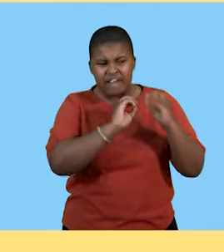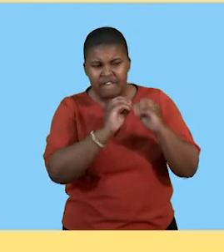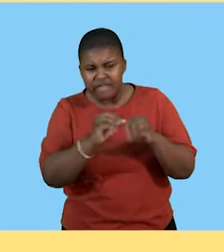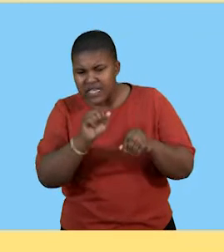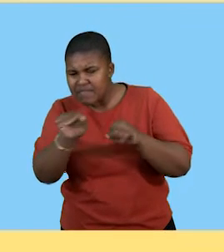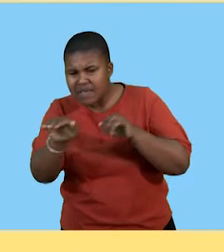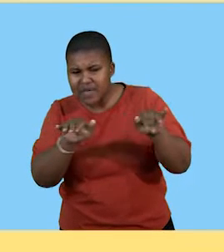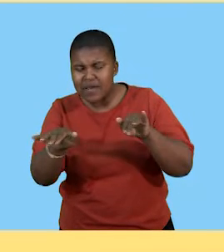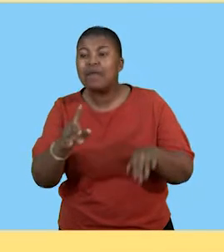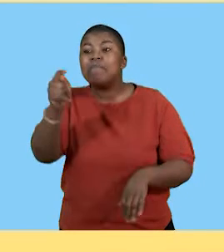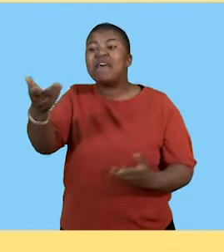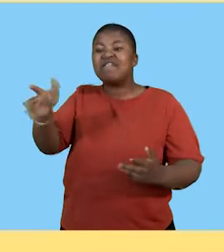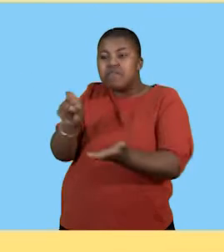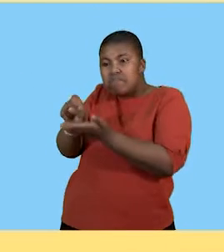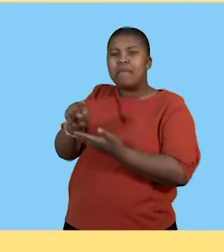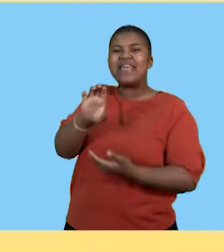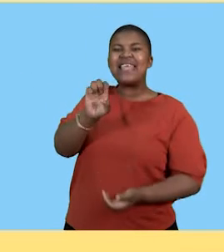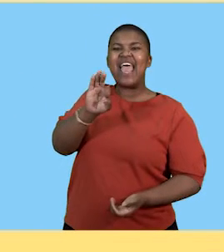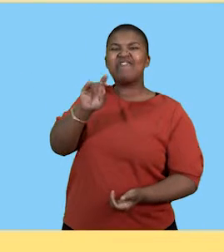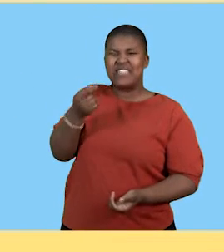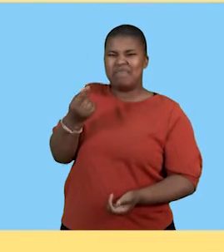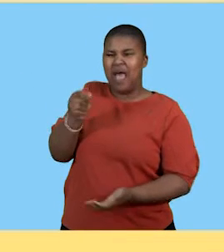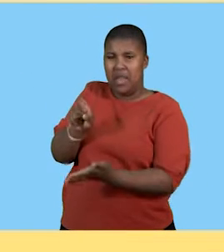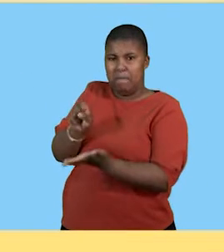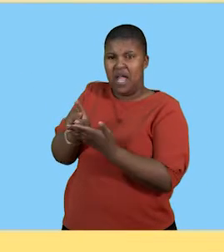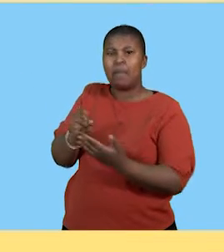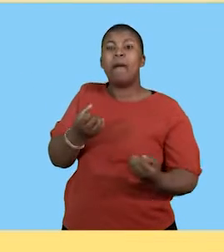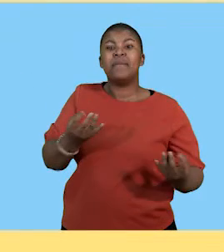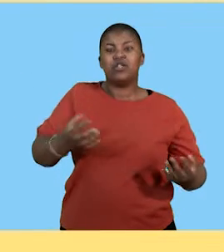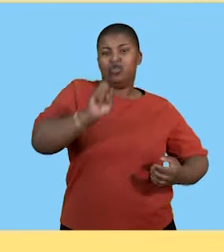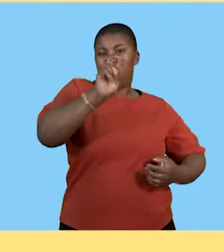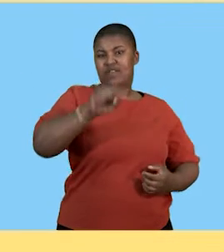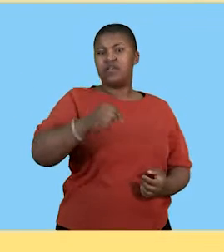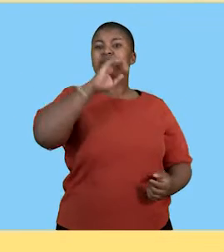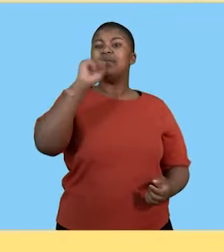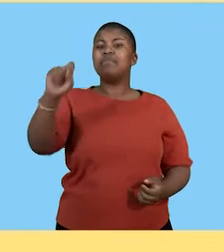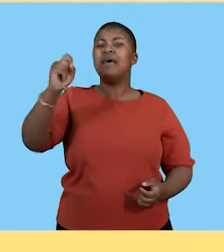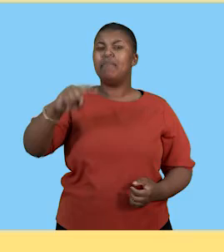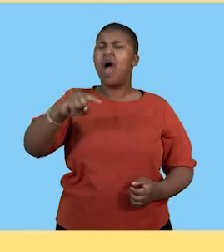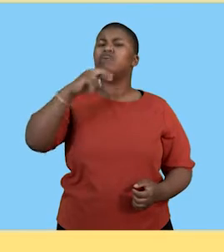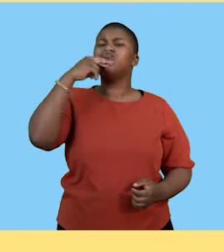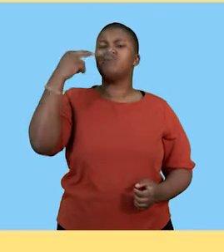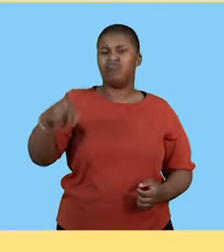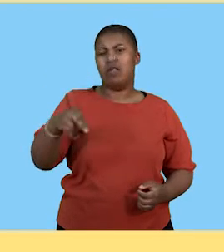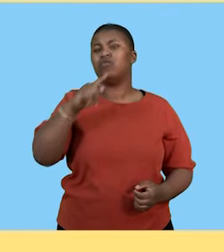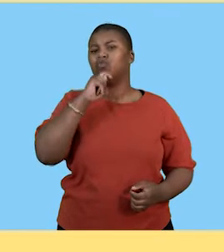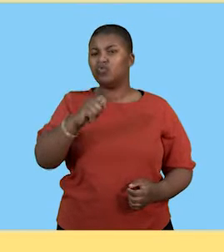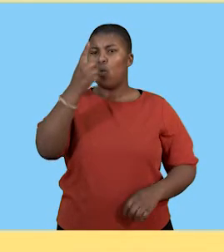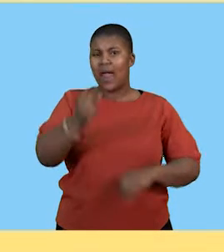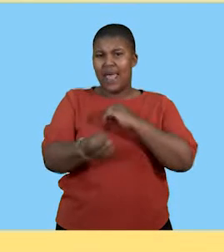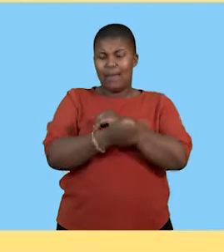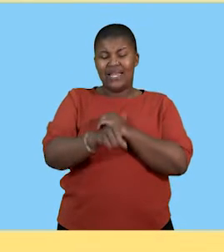was paid by EFT, all right? And then depreciation is written off on equipment at 10% per annum